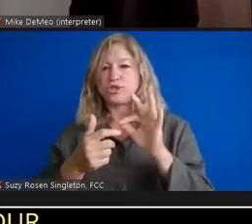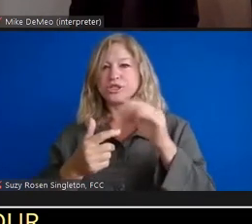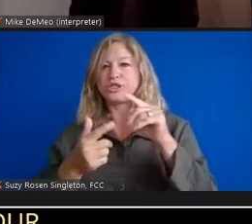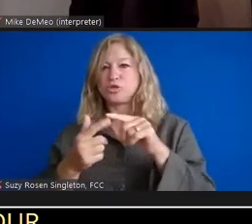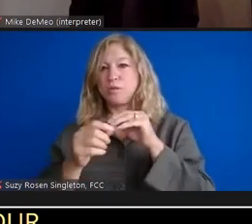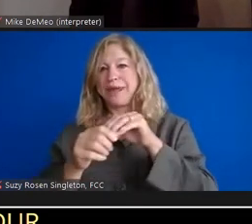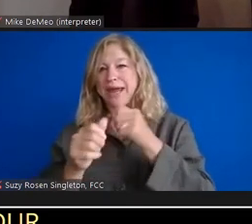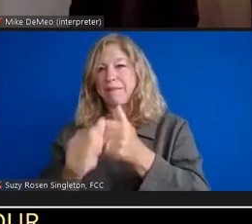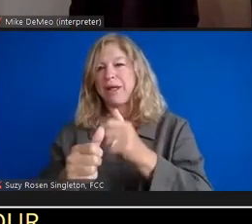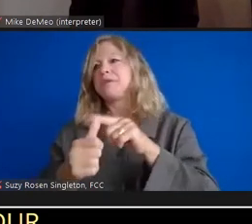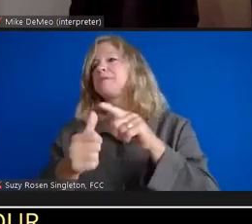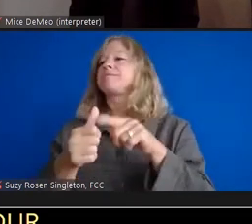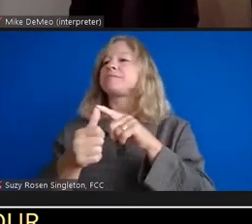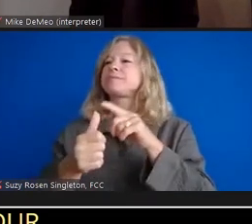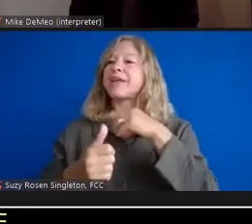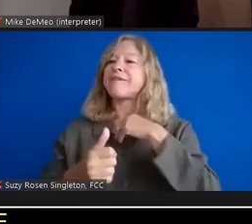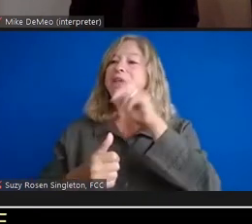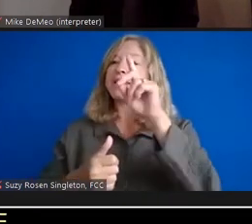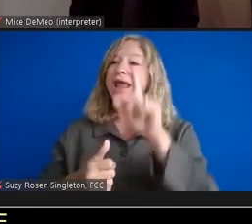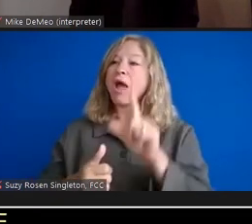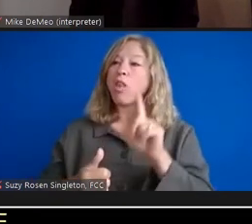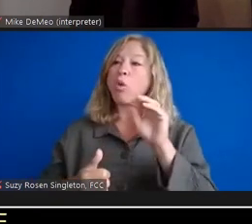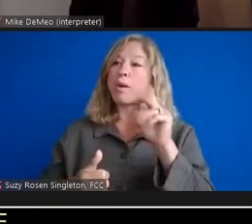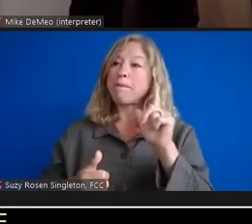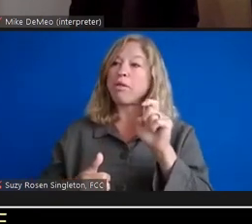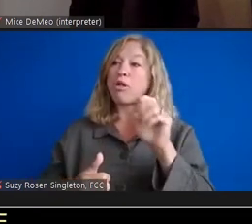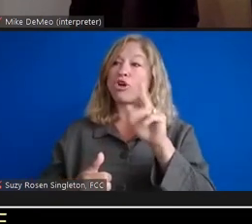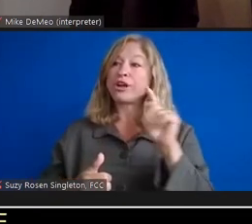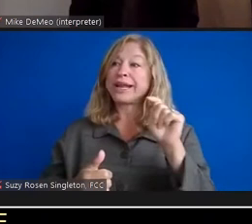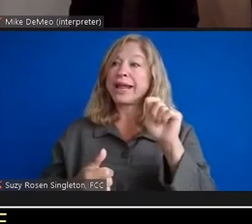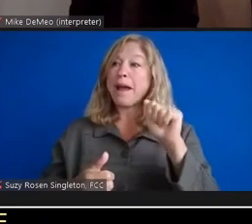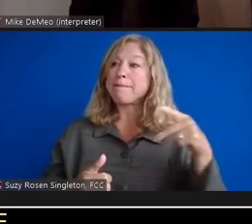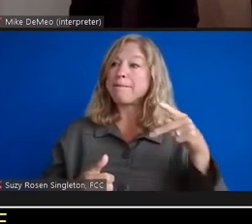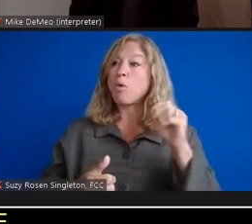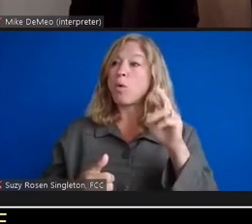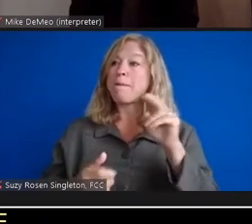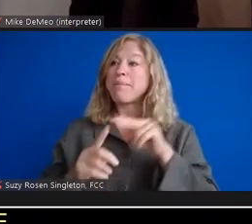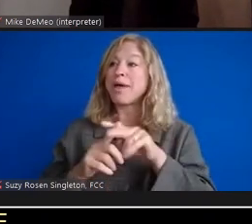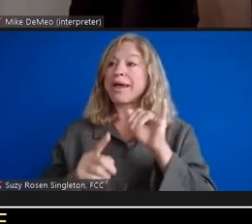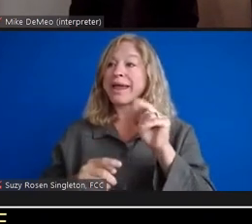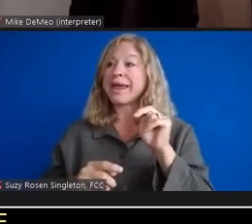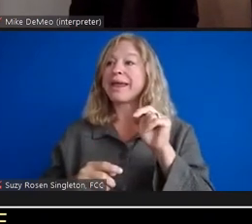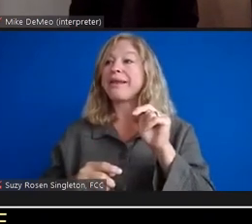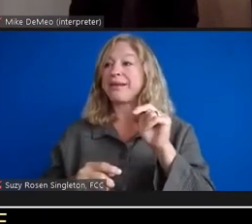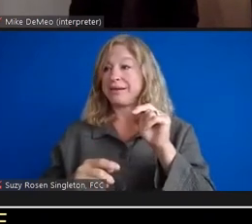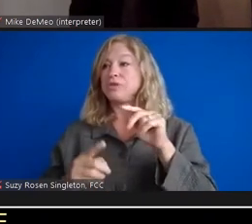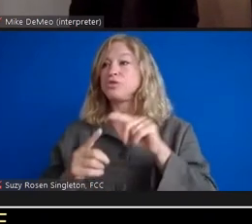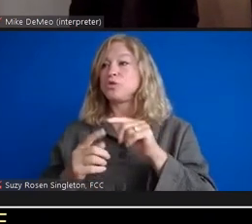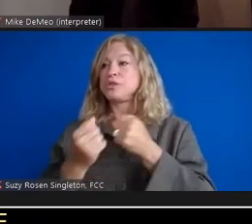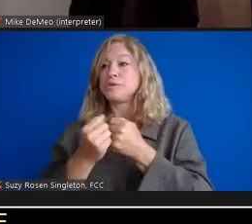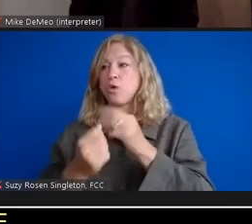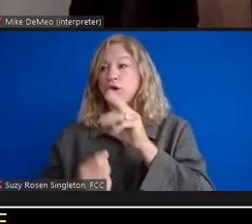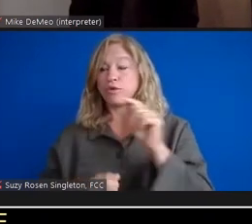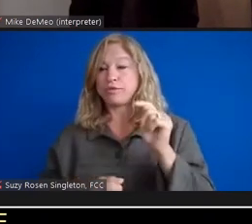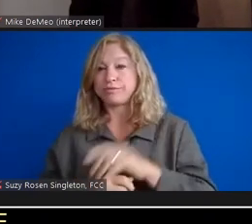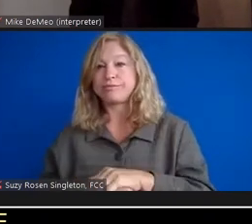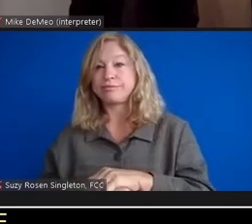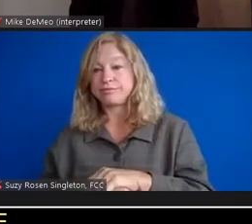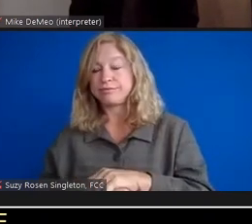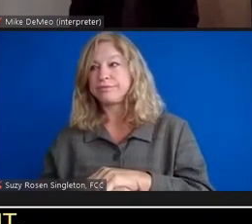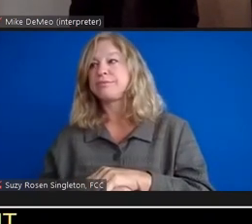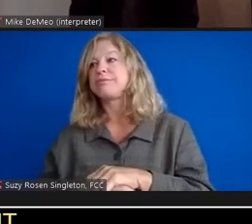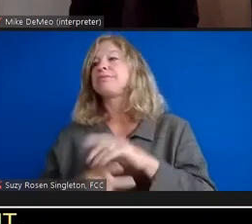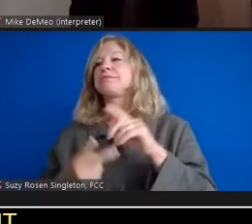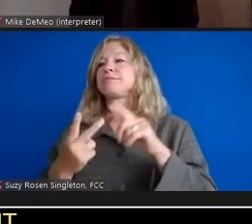They have either one of two options in order to be in compliance: a downloadable RTT app or plug-in